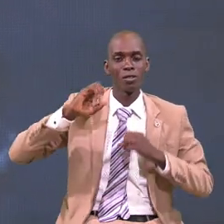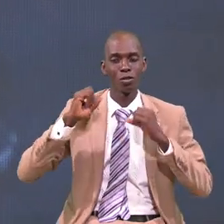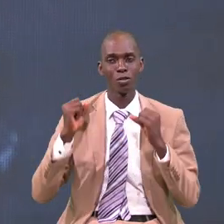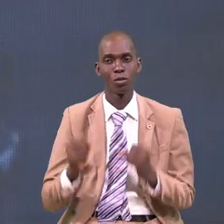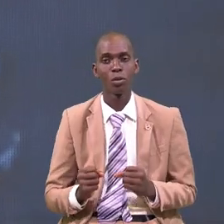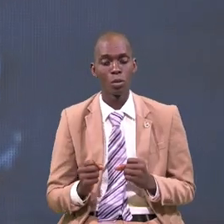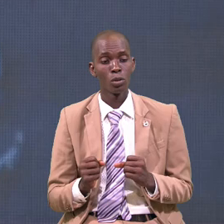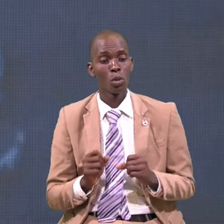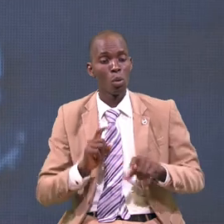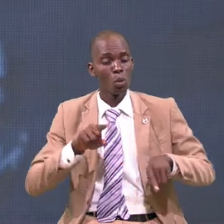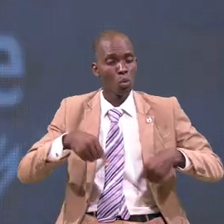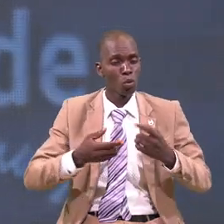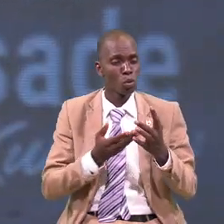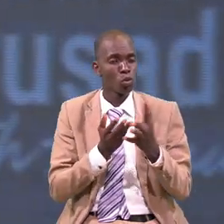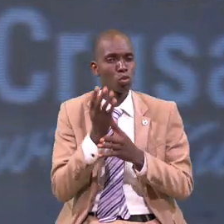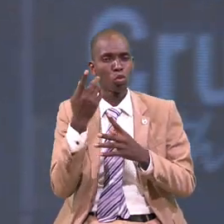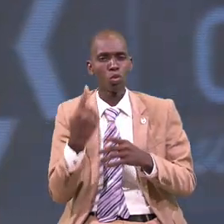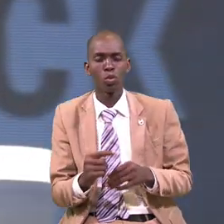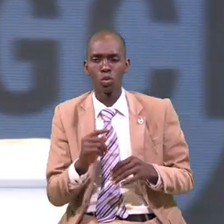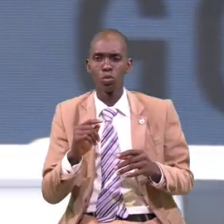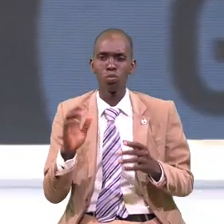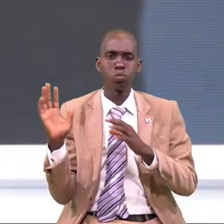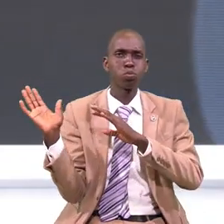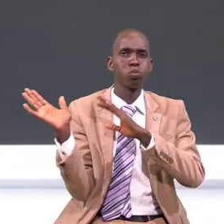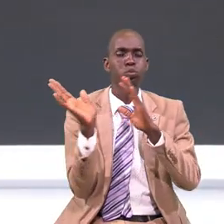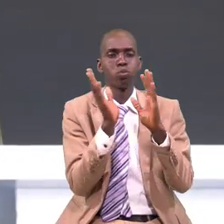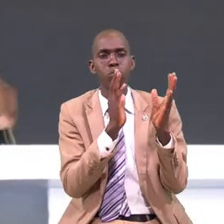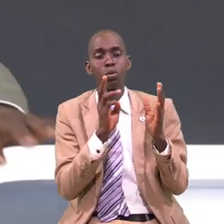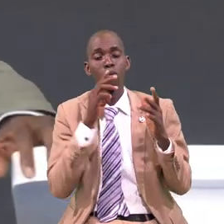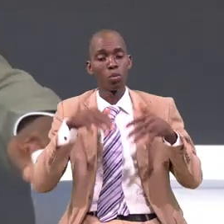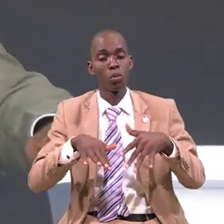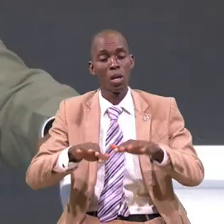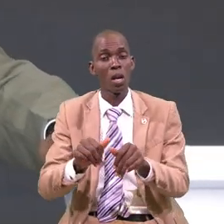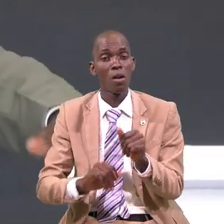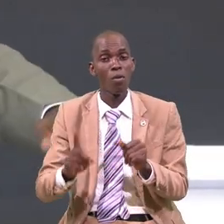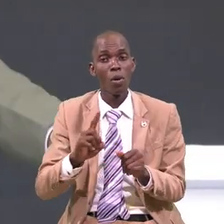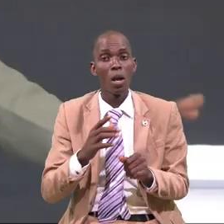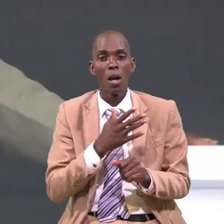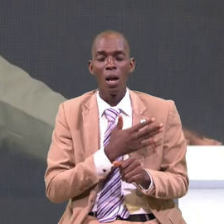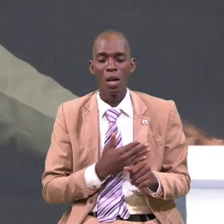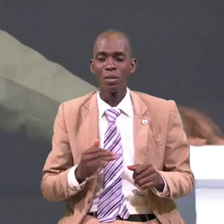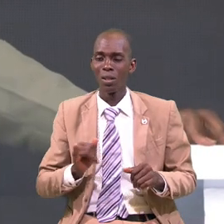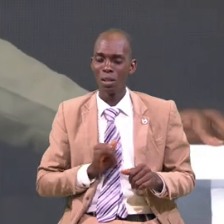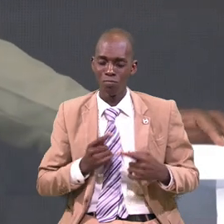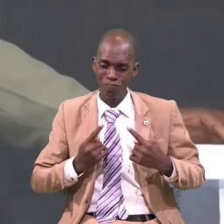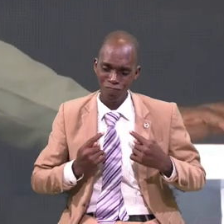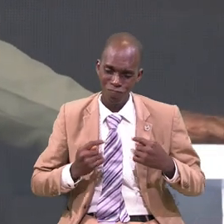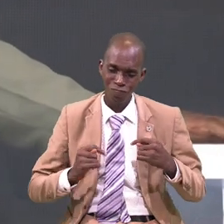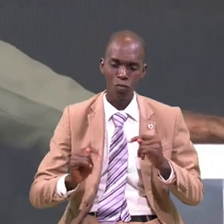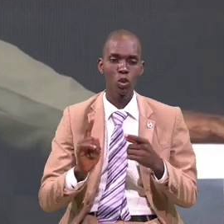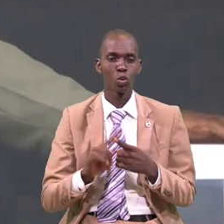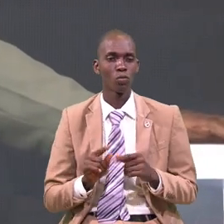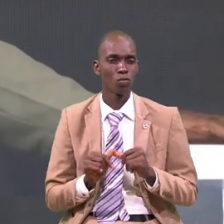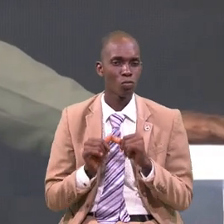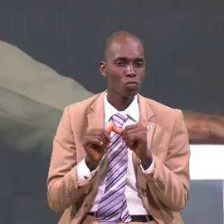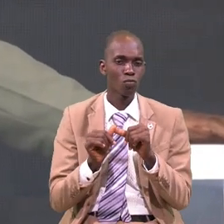stormy sea everywhere. I've endeavored to keep on keeping the faith.